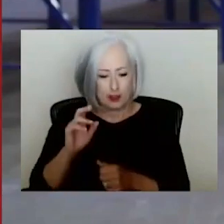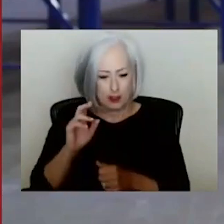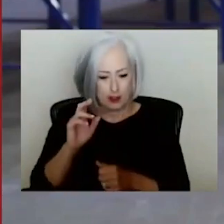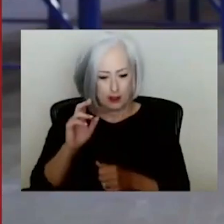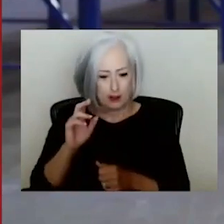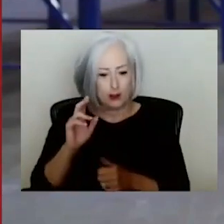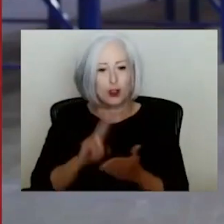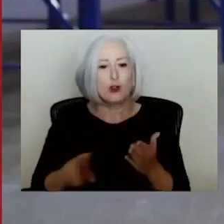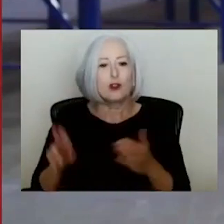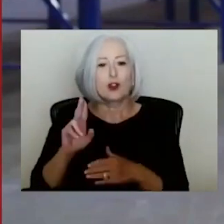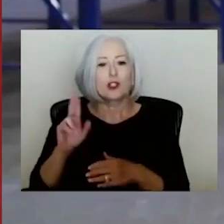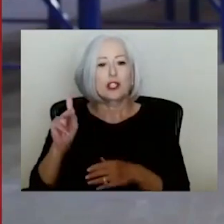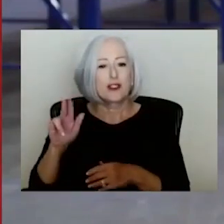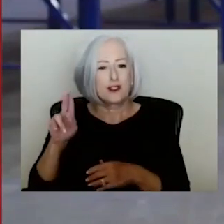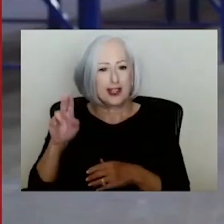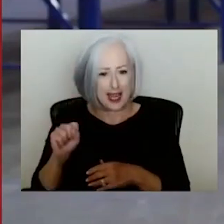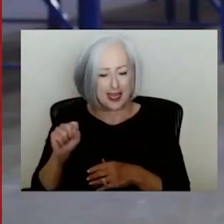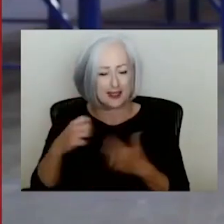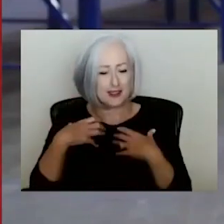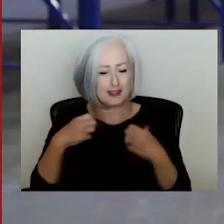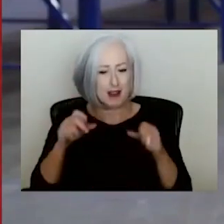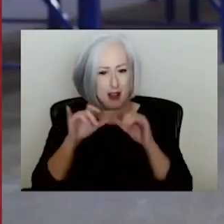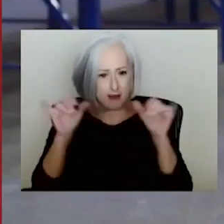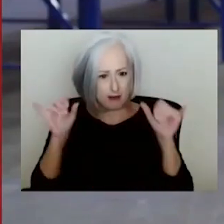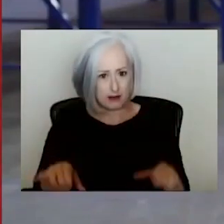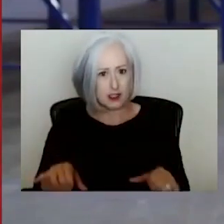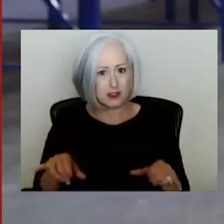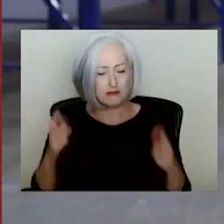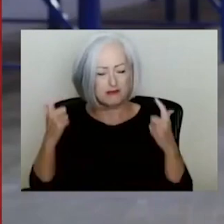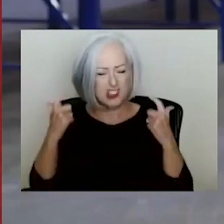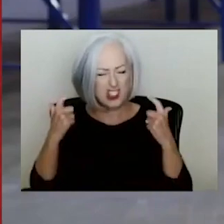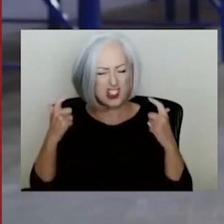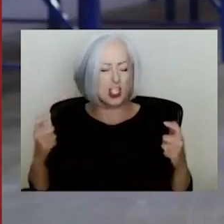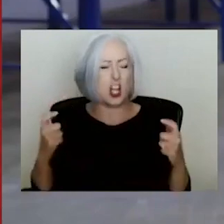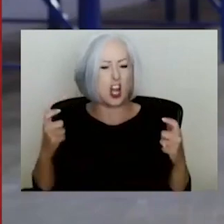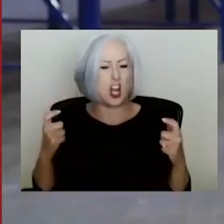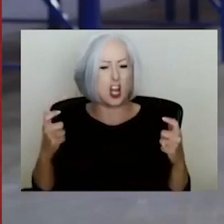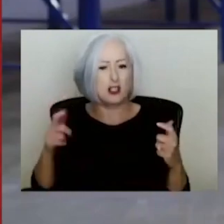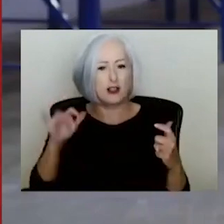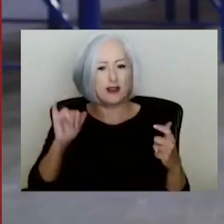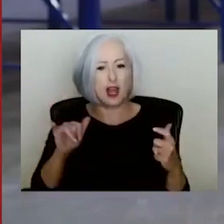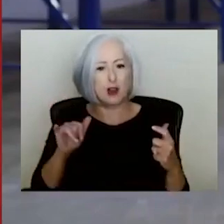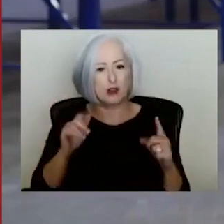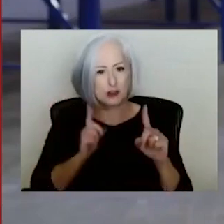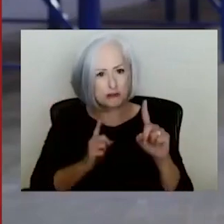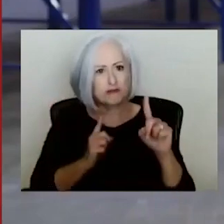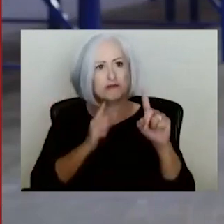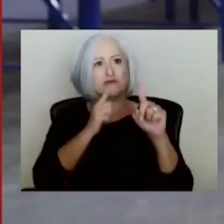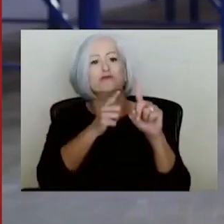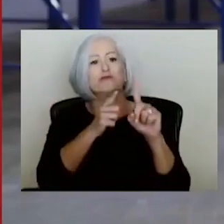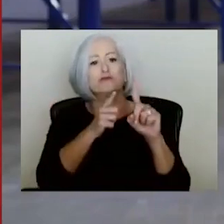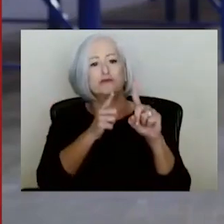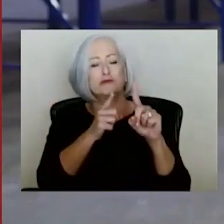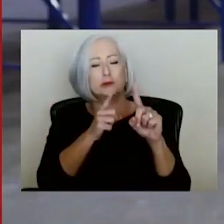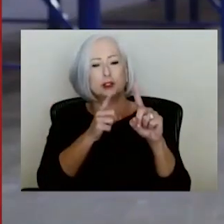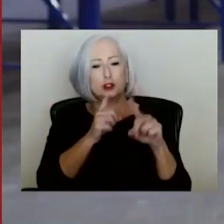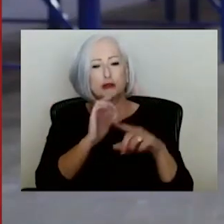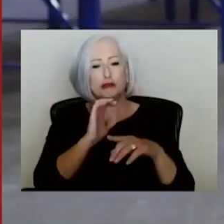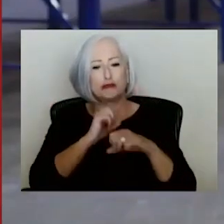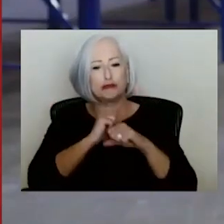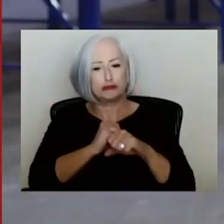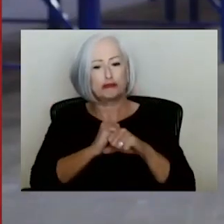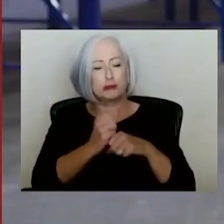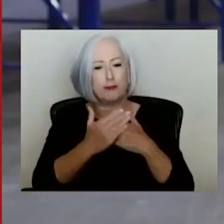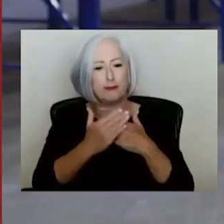system. And so this was the primary strategy to secure our future. But the size of